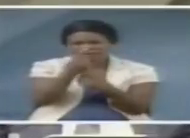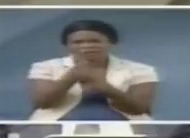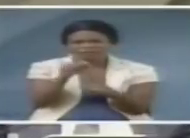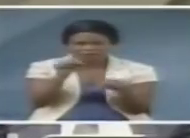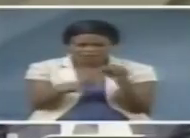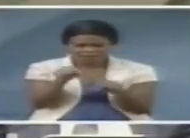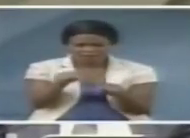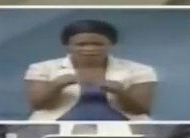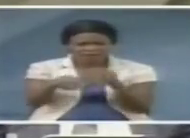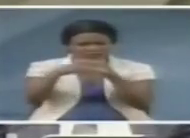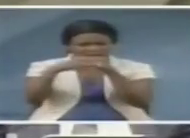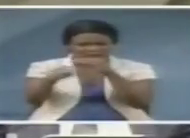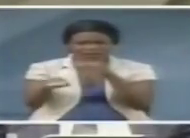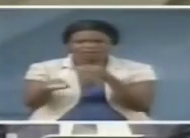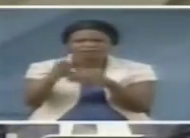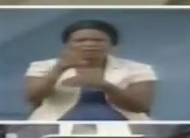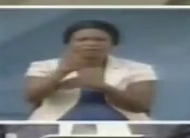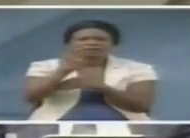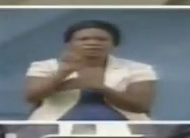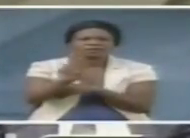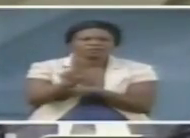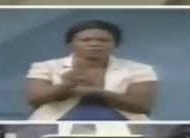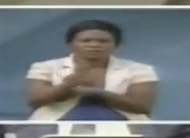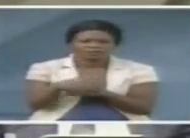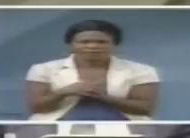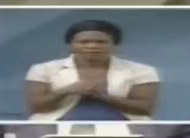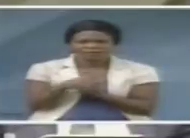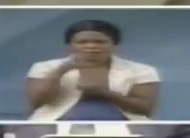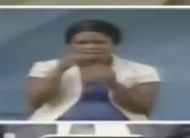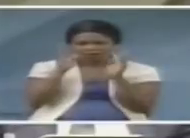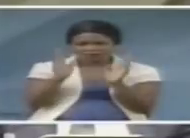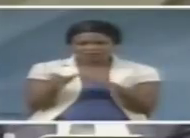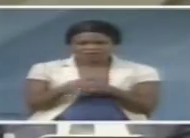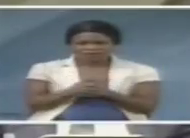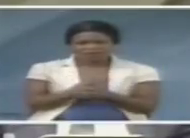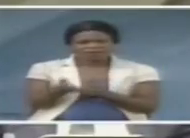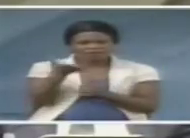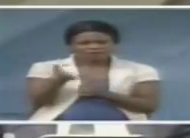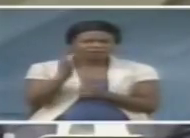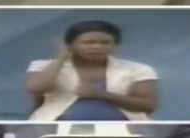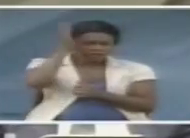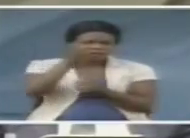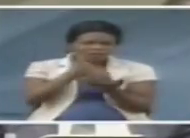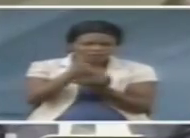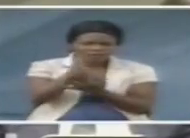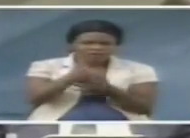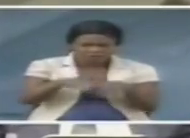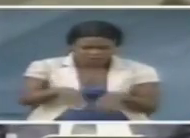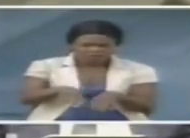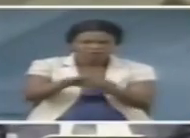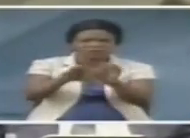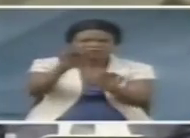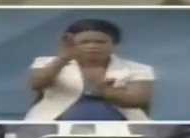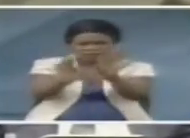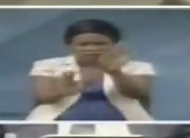and increase compliance. At the moment, the compliance levels are at 52. Mr. Speaker, this